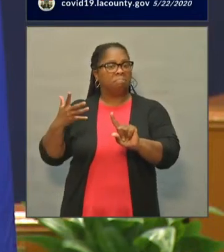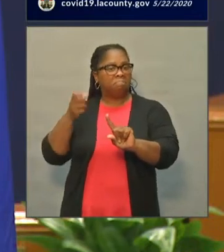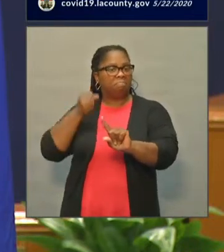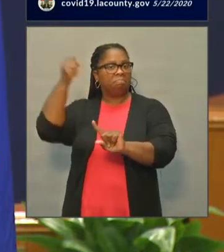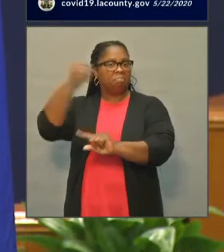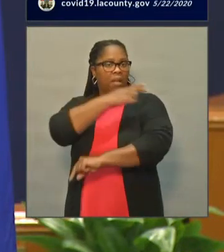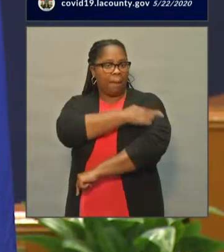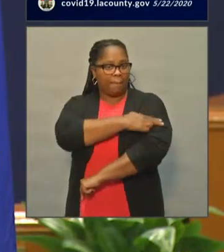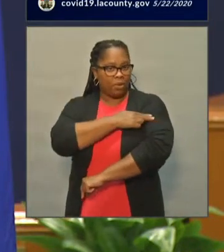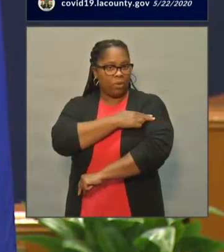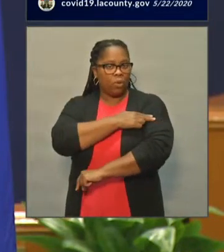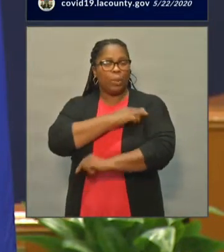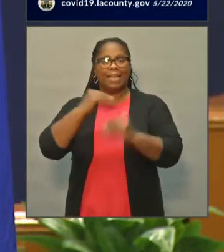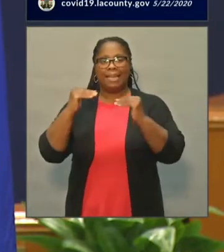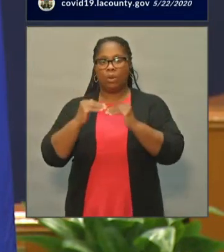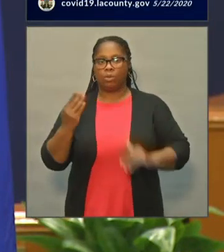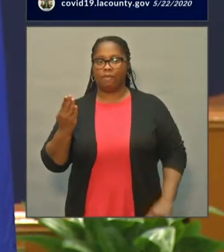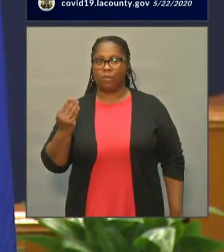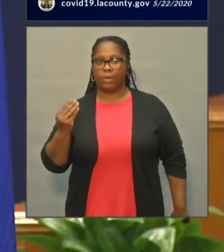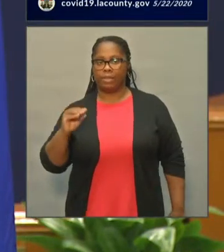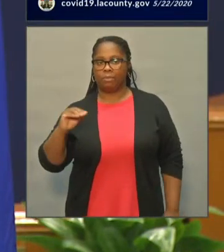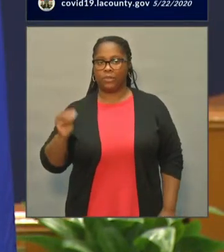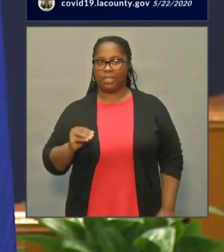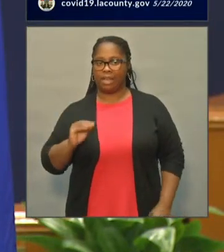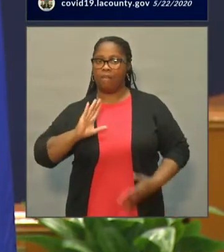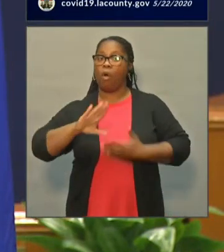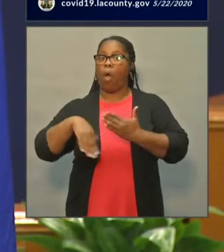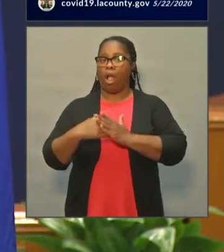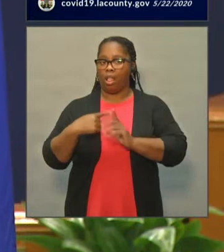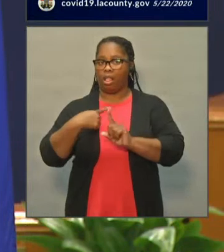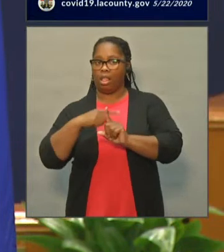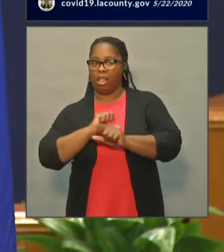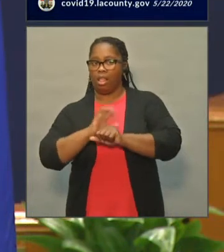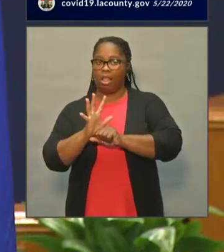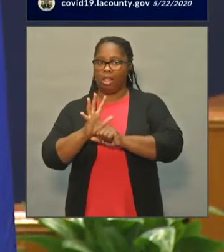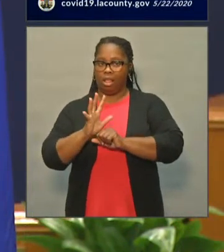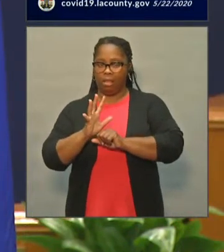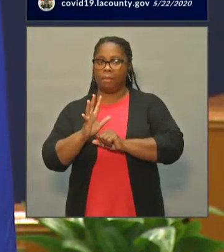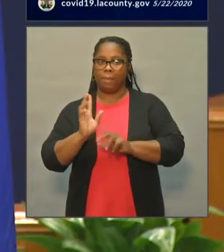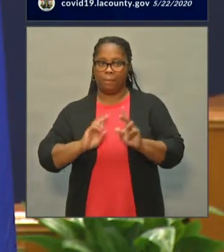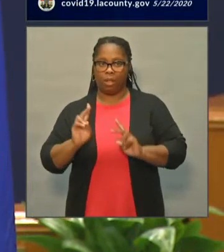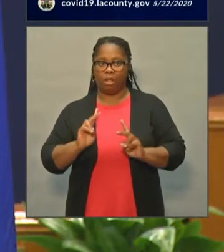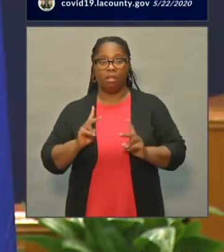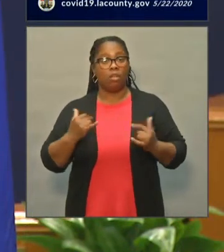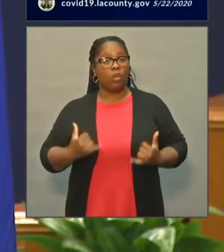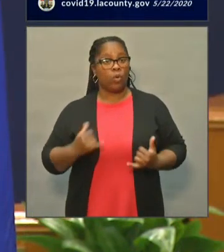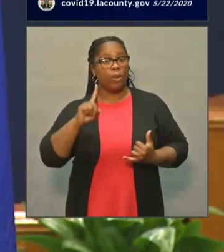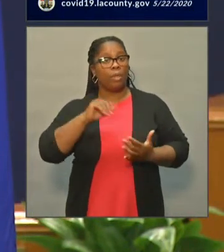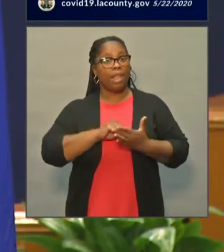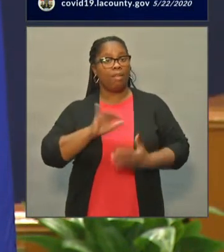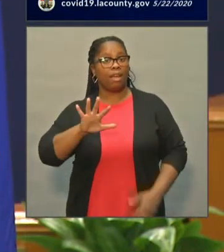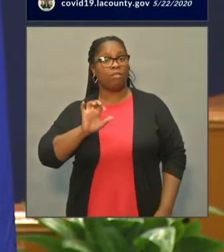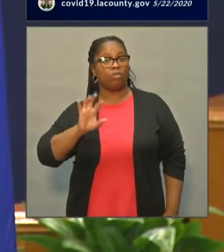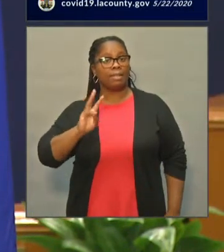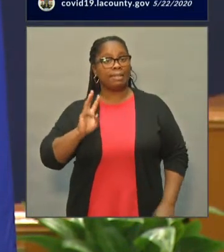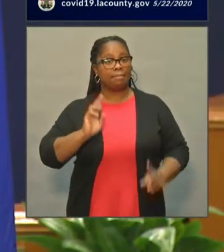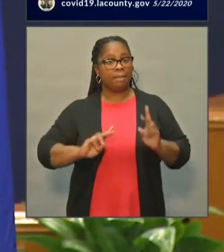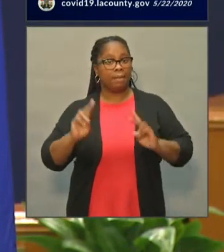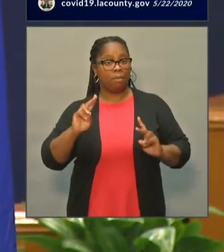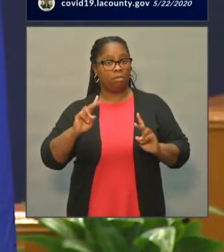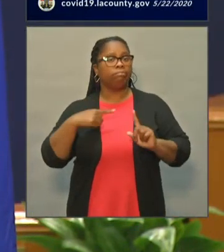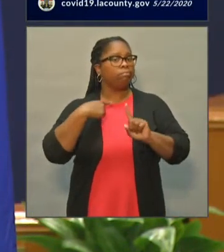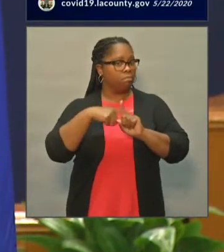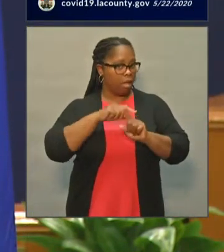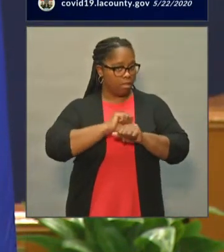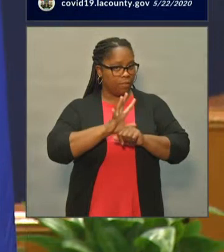This is now 14% of our positive cases. And today, there are currently 1,506 people who have